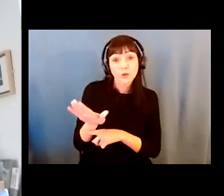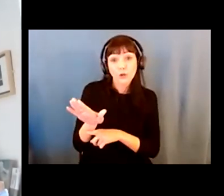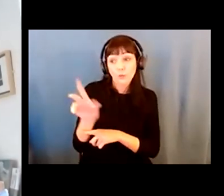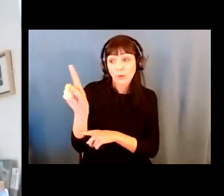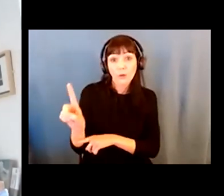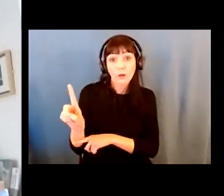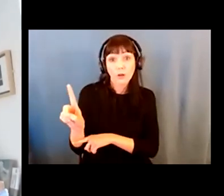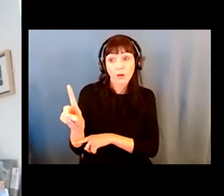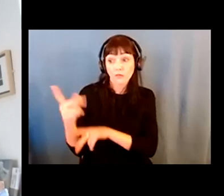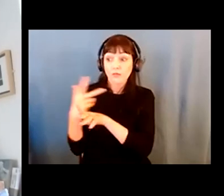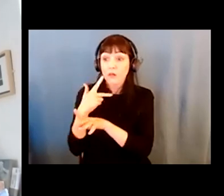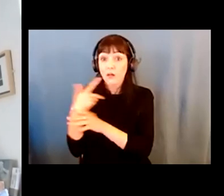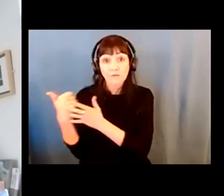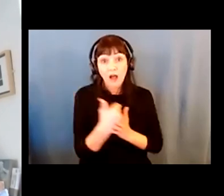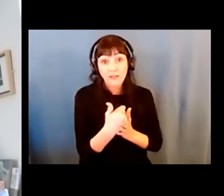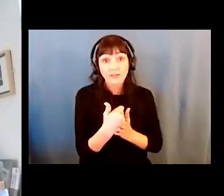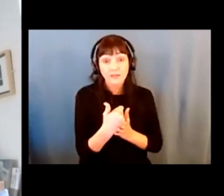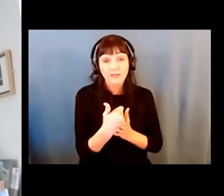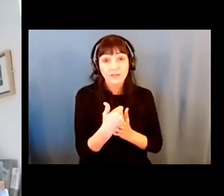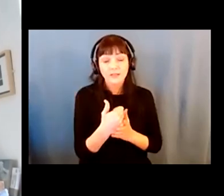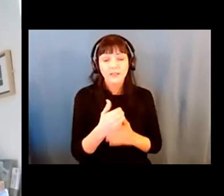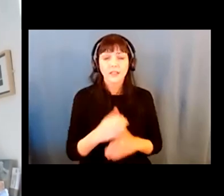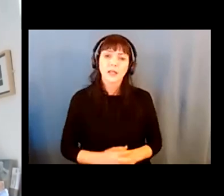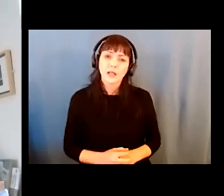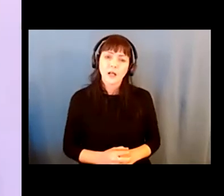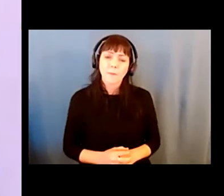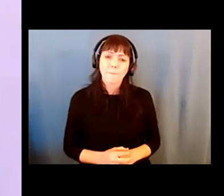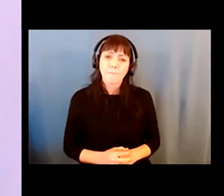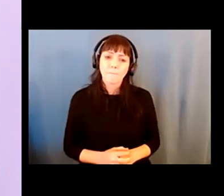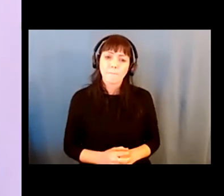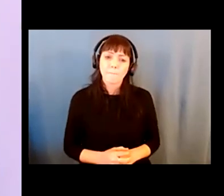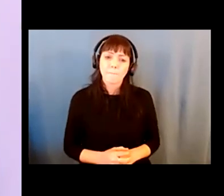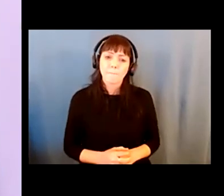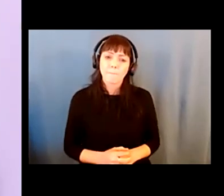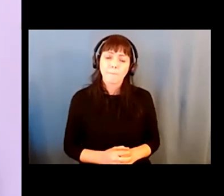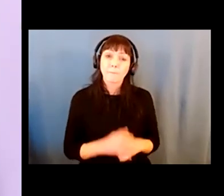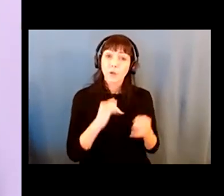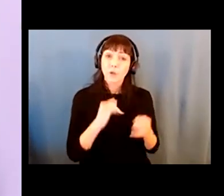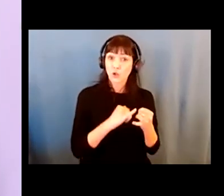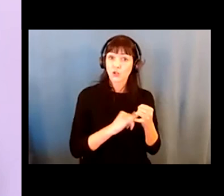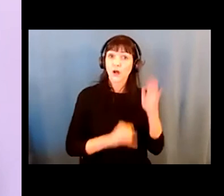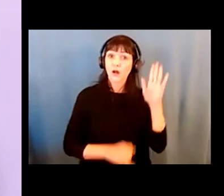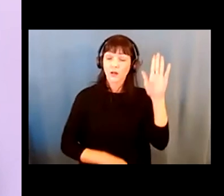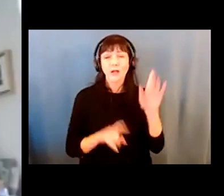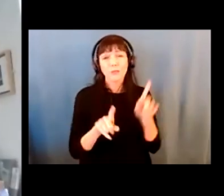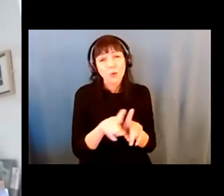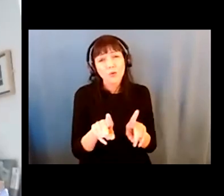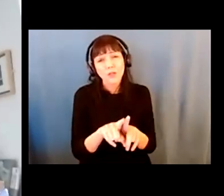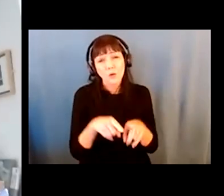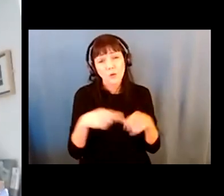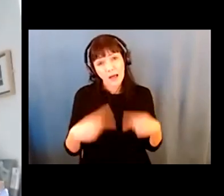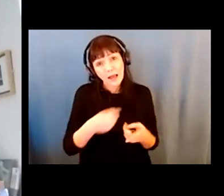as advisors. I don't know whether anybody... Can I just say, let us lead as well, Tony? Yes.